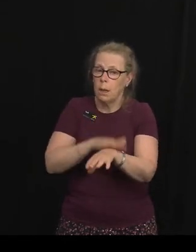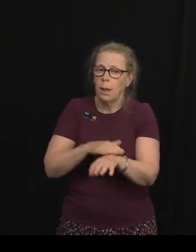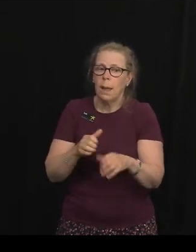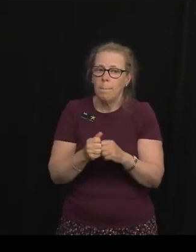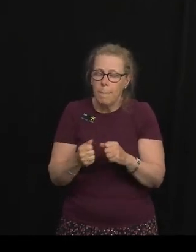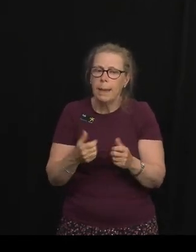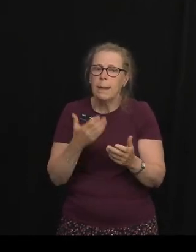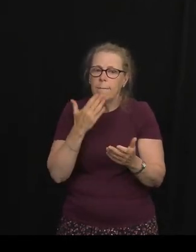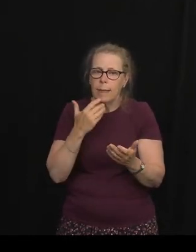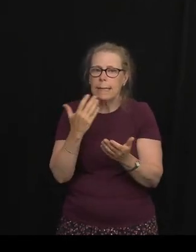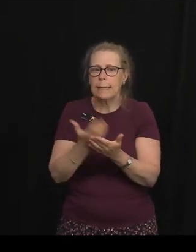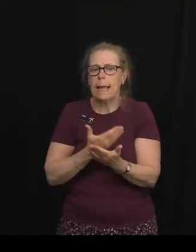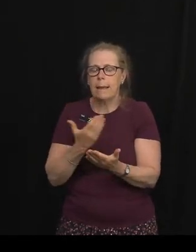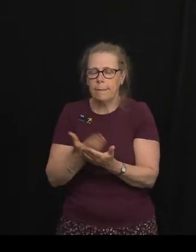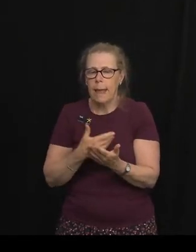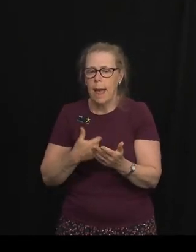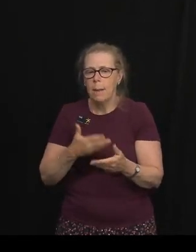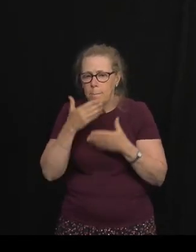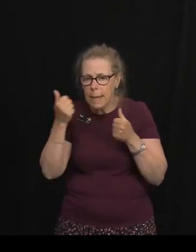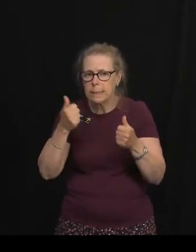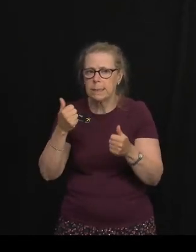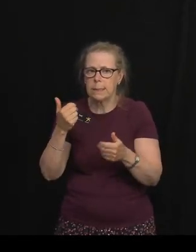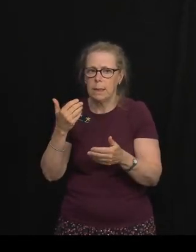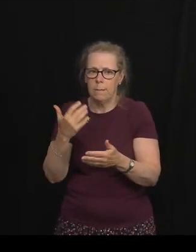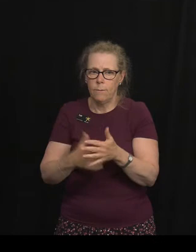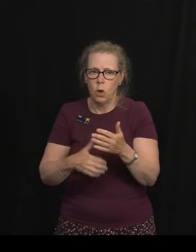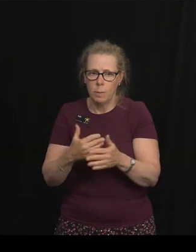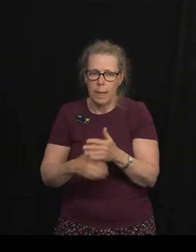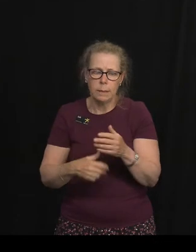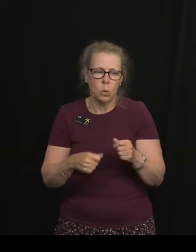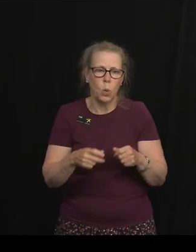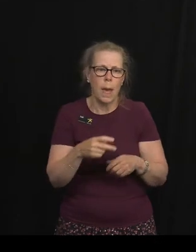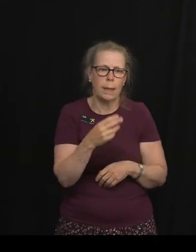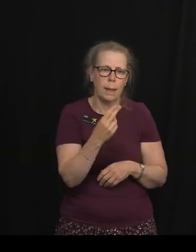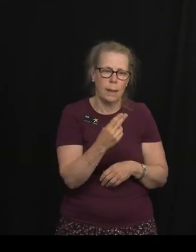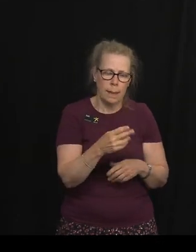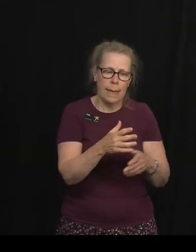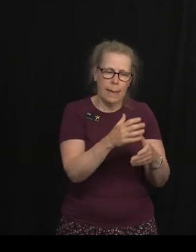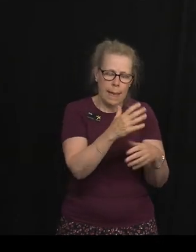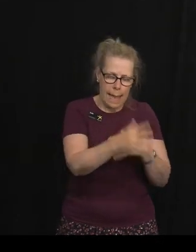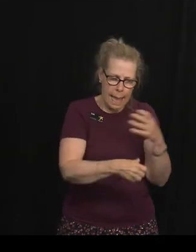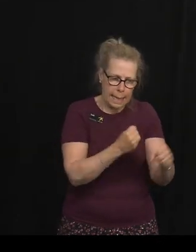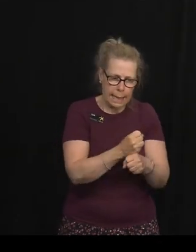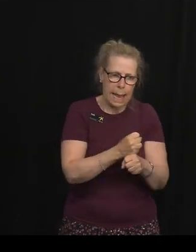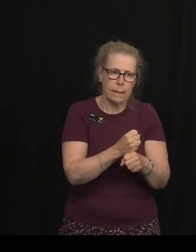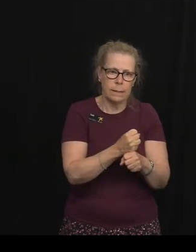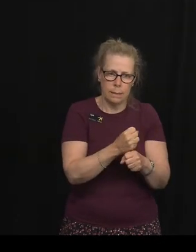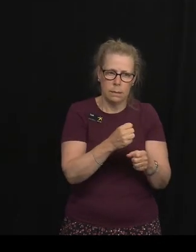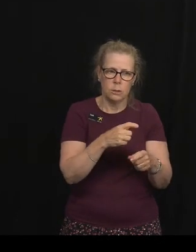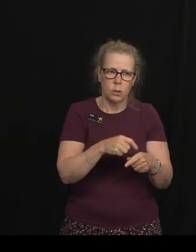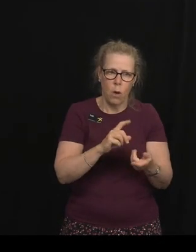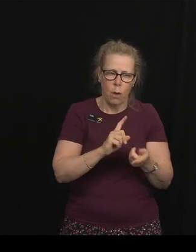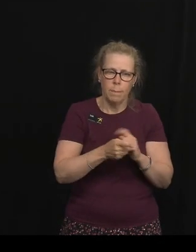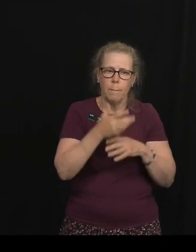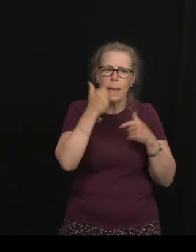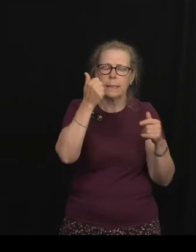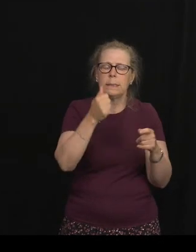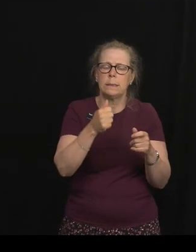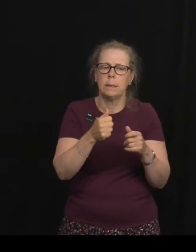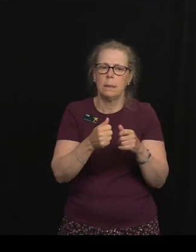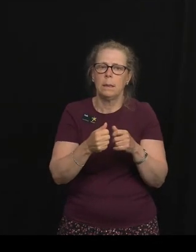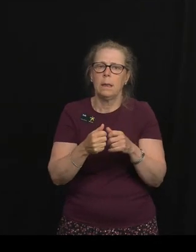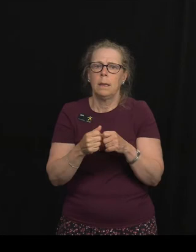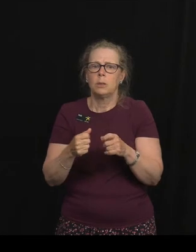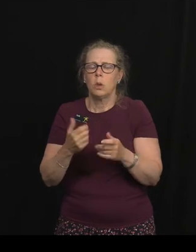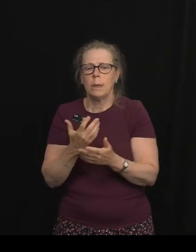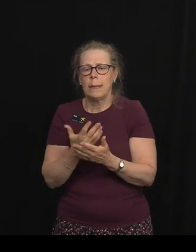best prepared to deal with this situation, the US and the UK came highest. How well did they do? So this is no longer about only